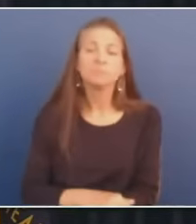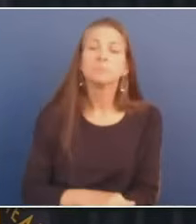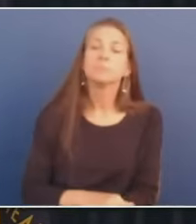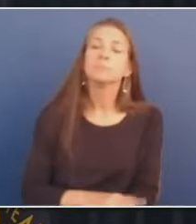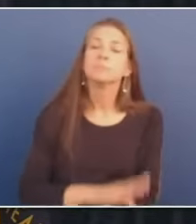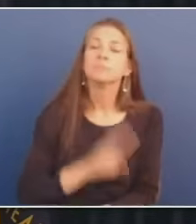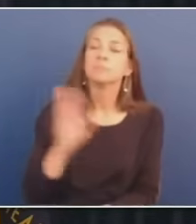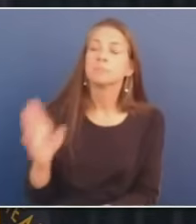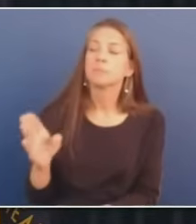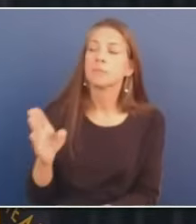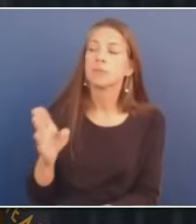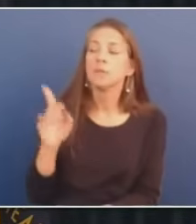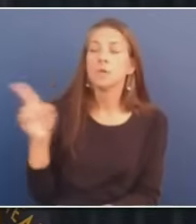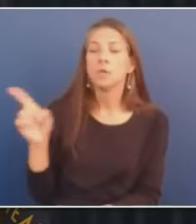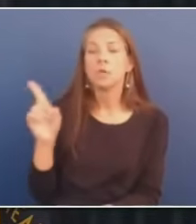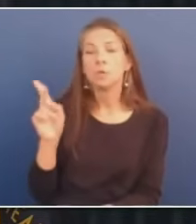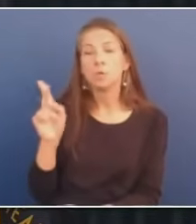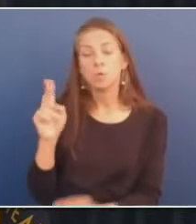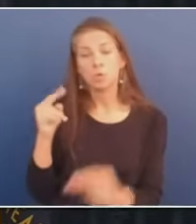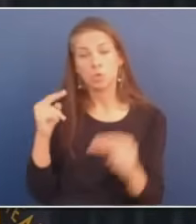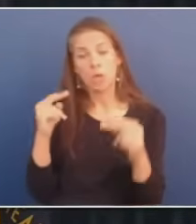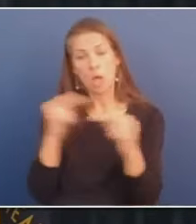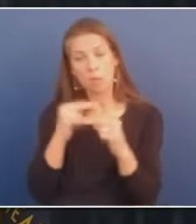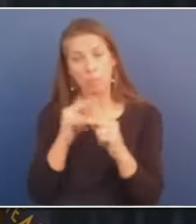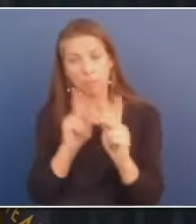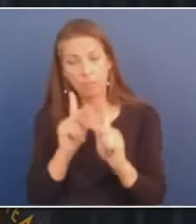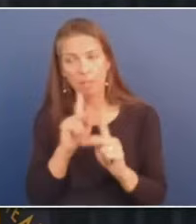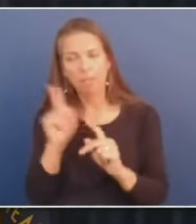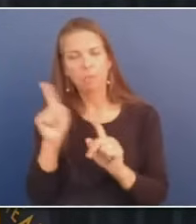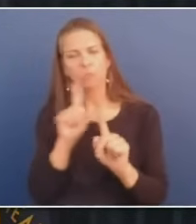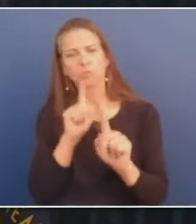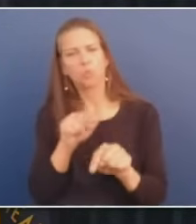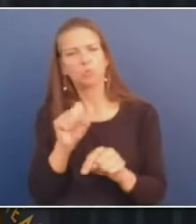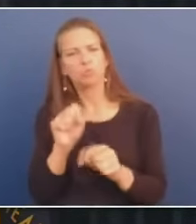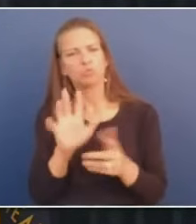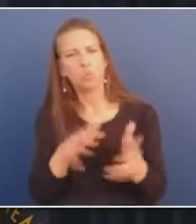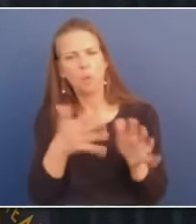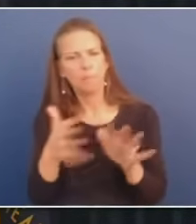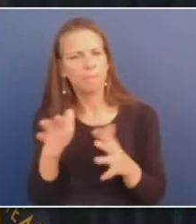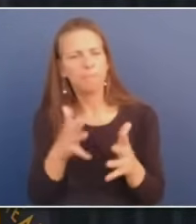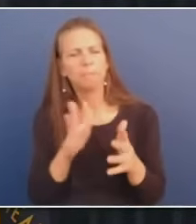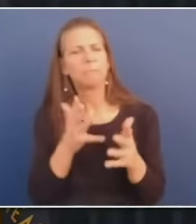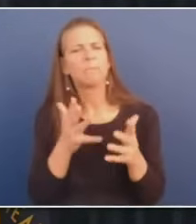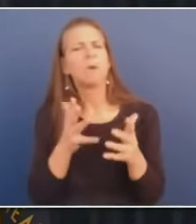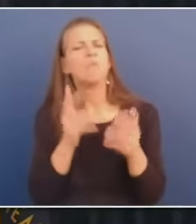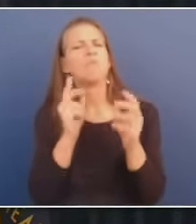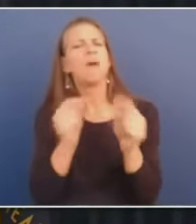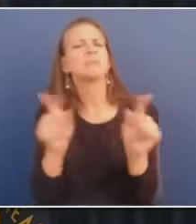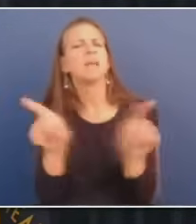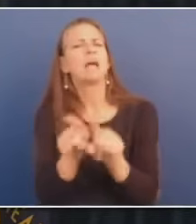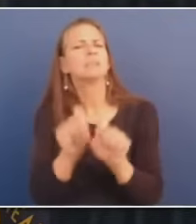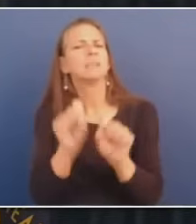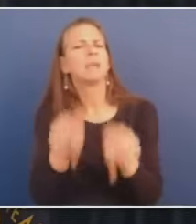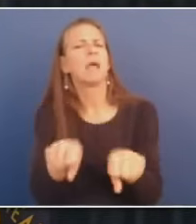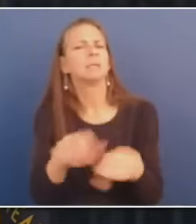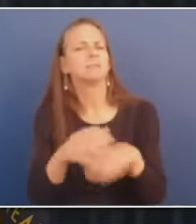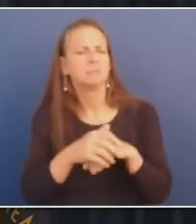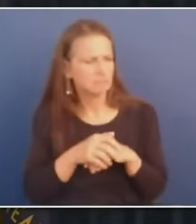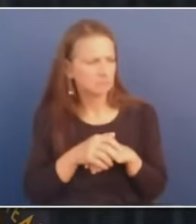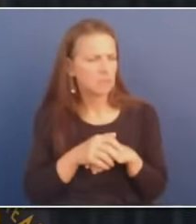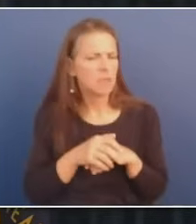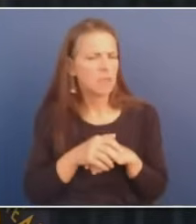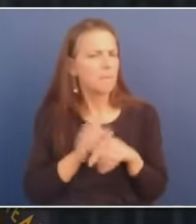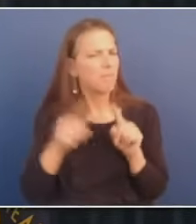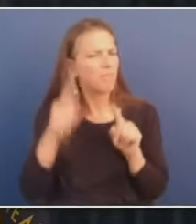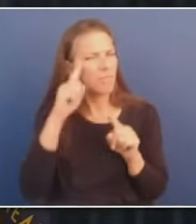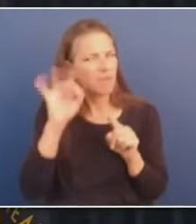companies will respond to storm damage just as quickly as we possibly can, but we also have to look at the safety of our crews. It